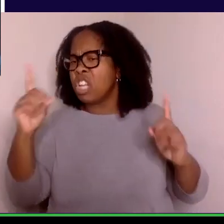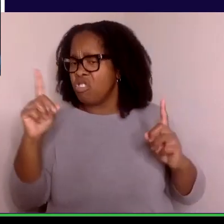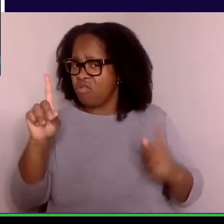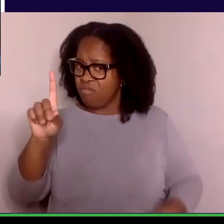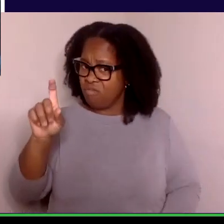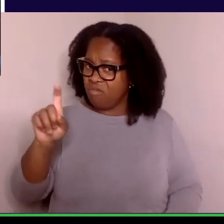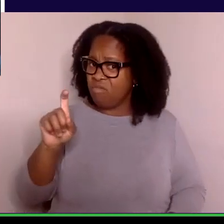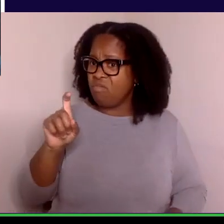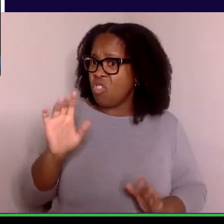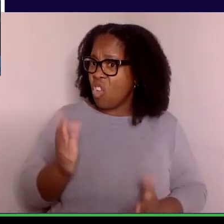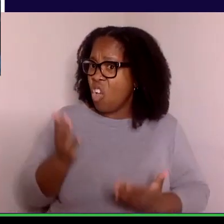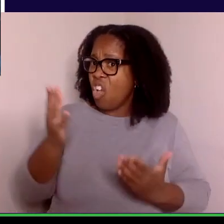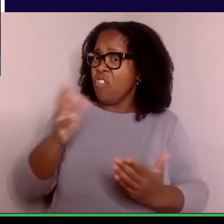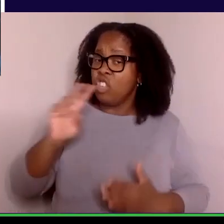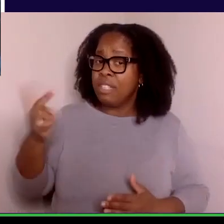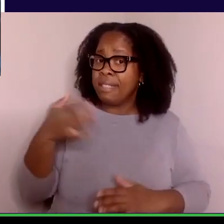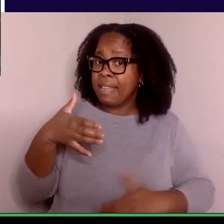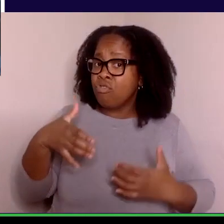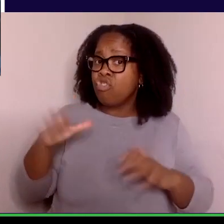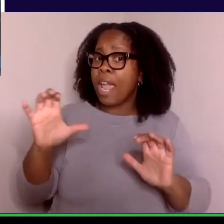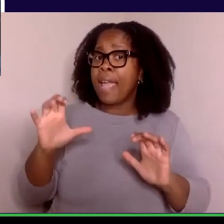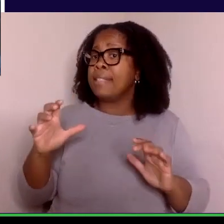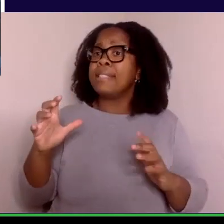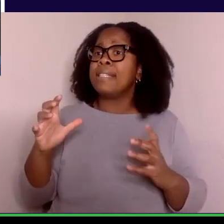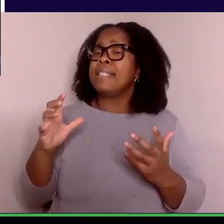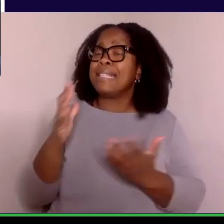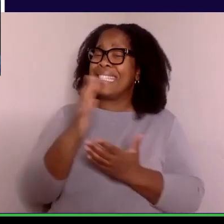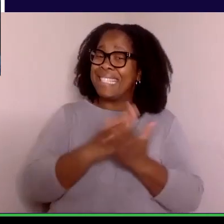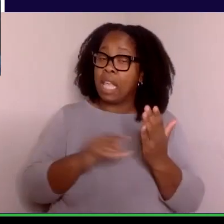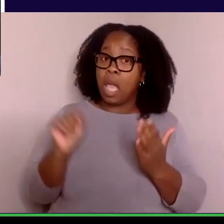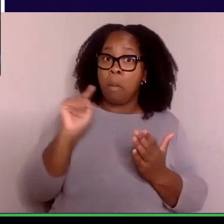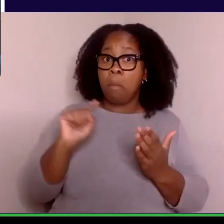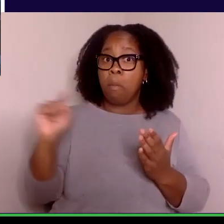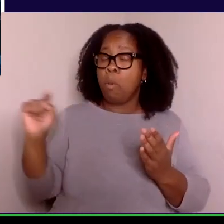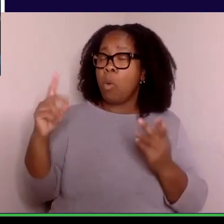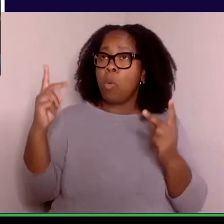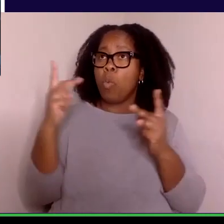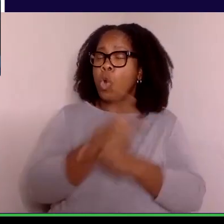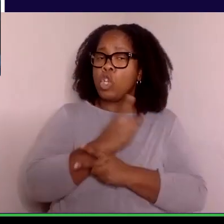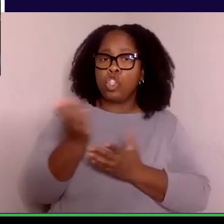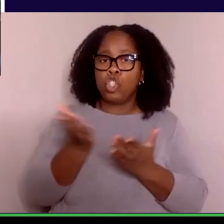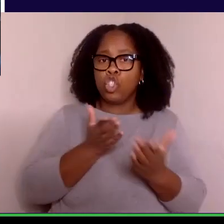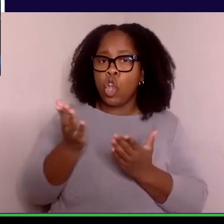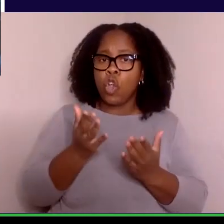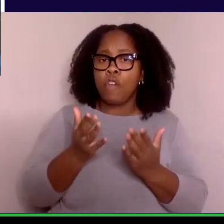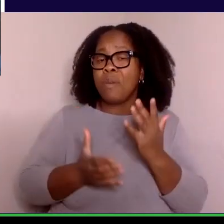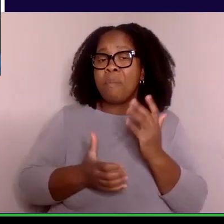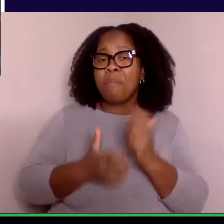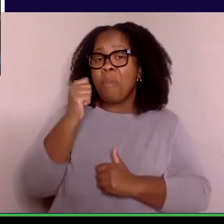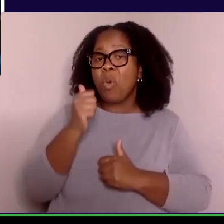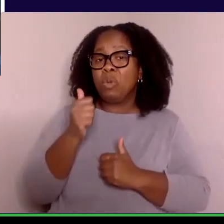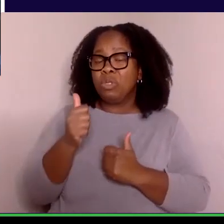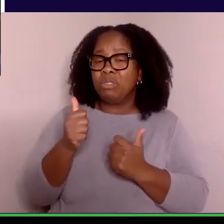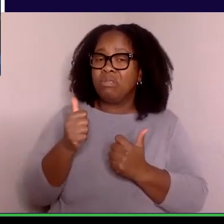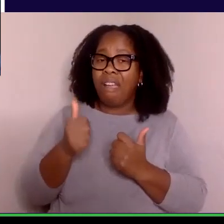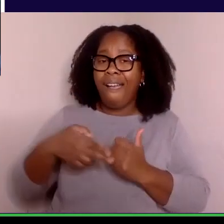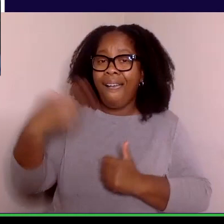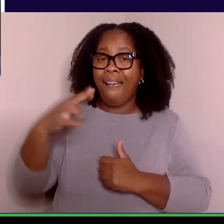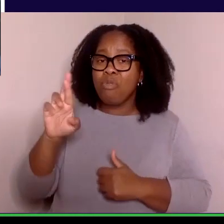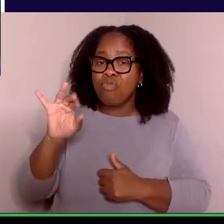second chances in some of the most underserved, vulnerable communities, speak to